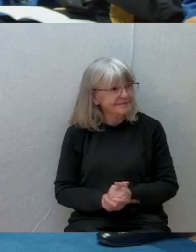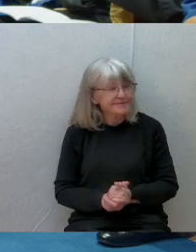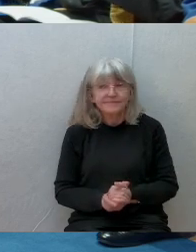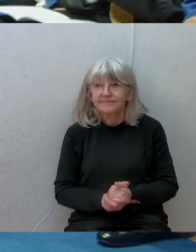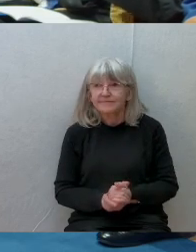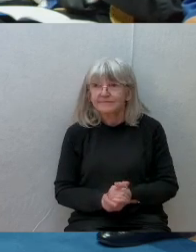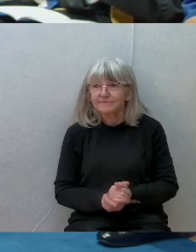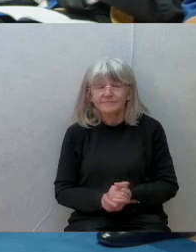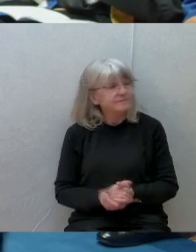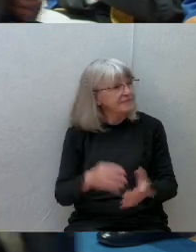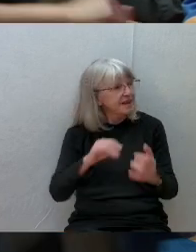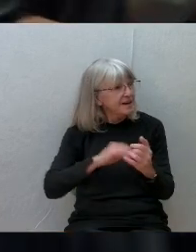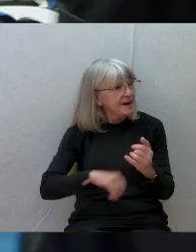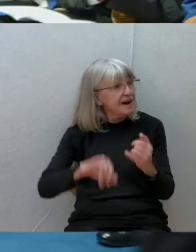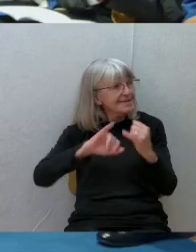Siham Kasabri.